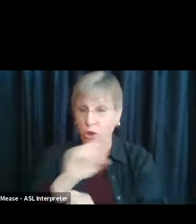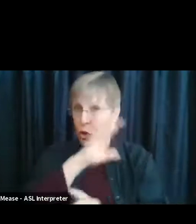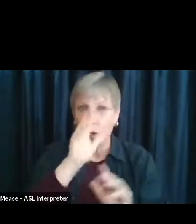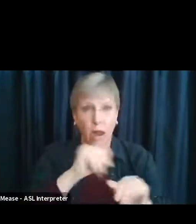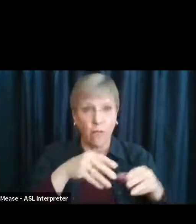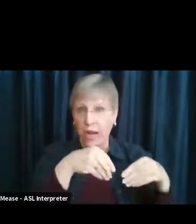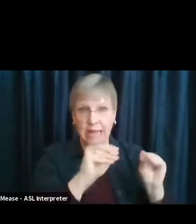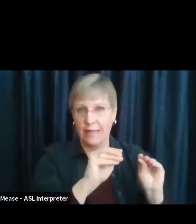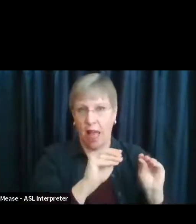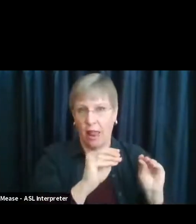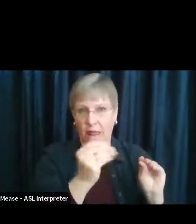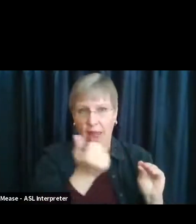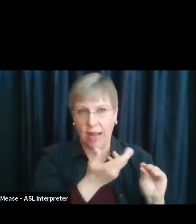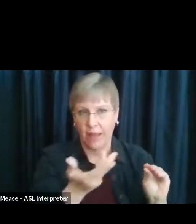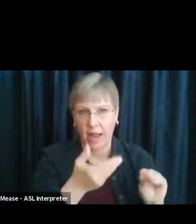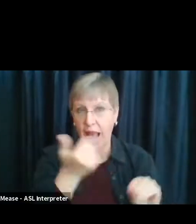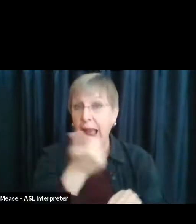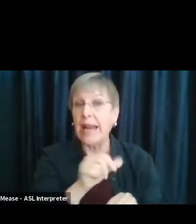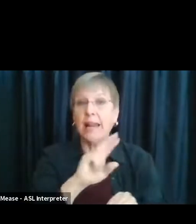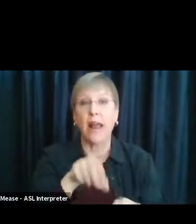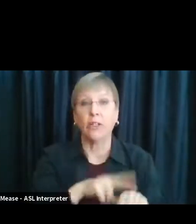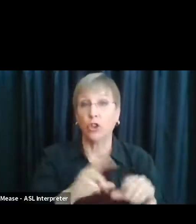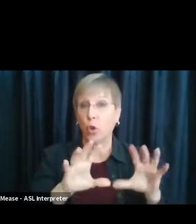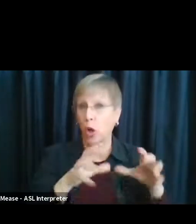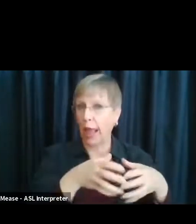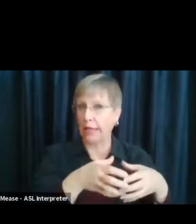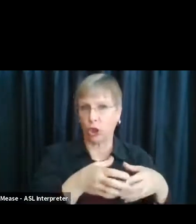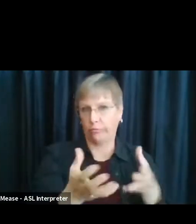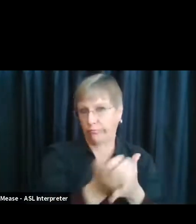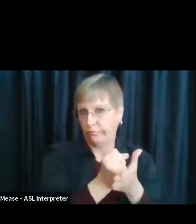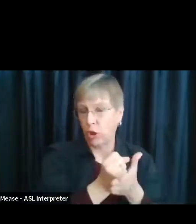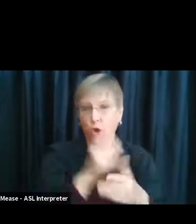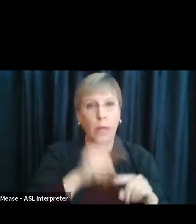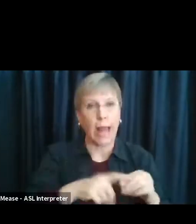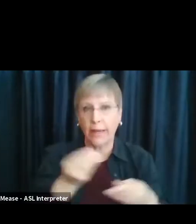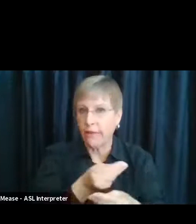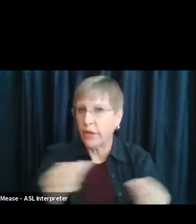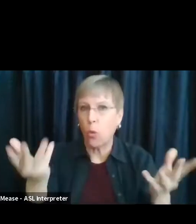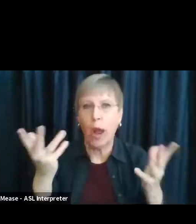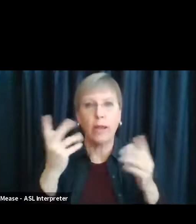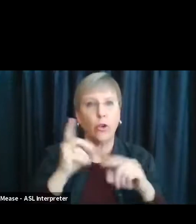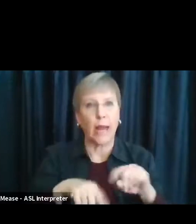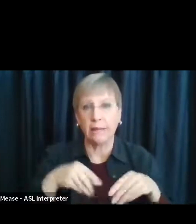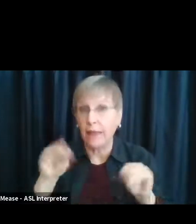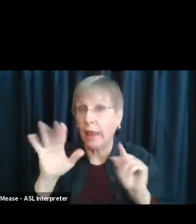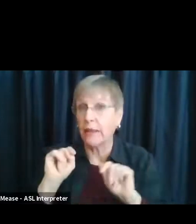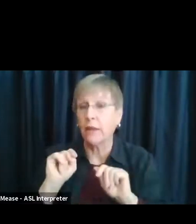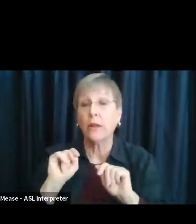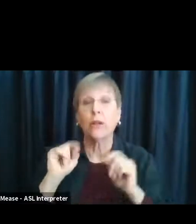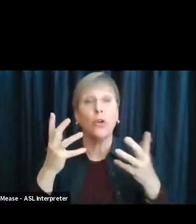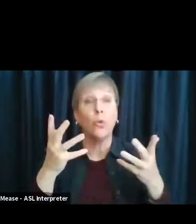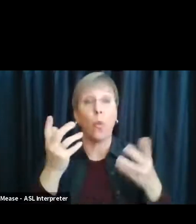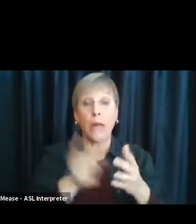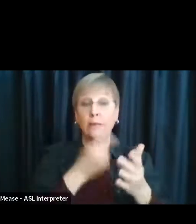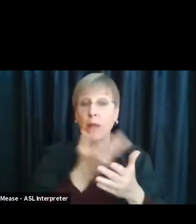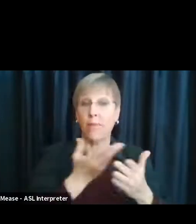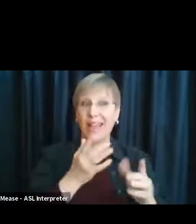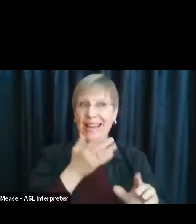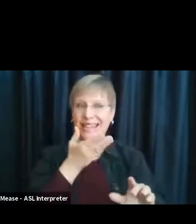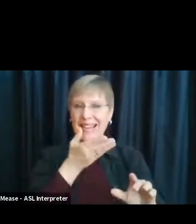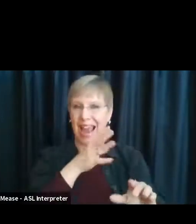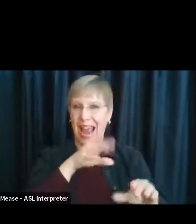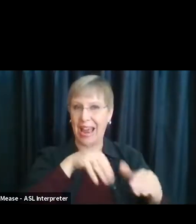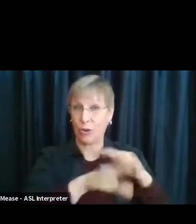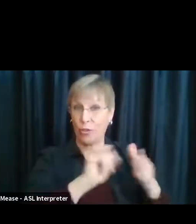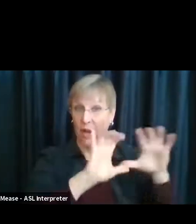any national collections. You cannot give them away. Once something has entered the French national collection,